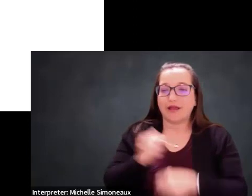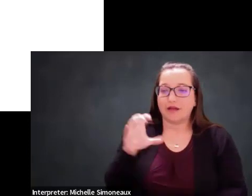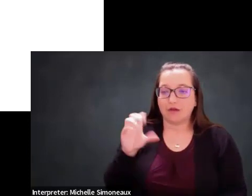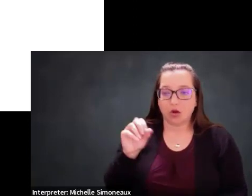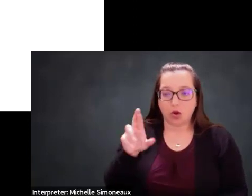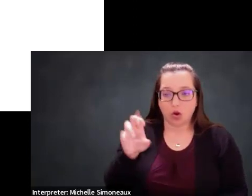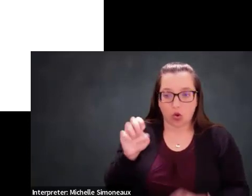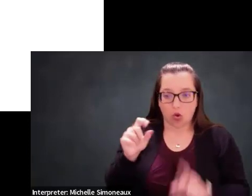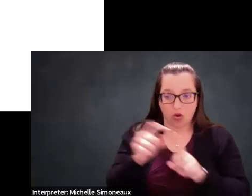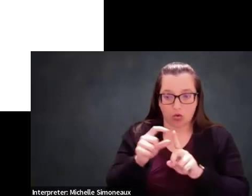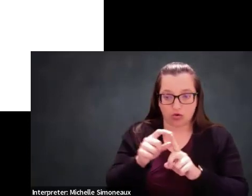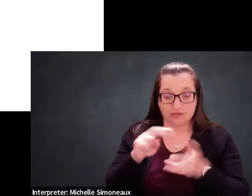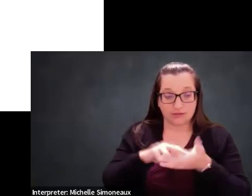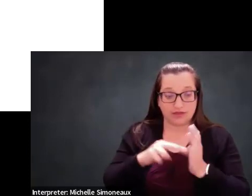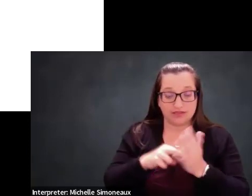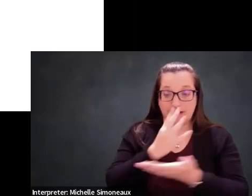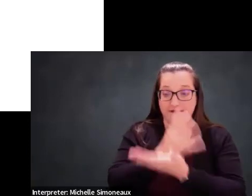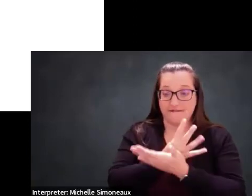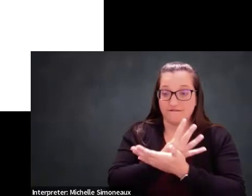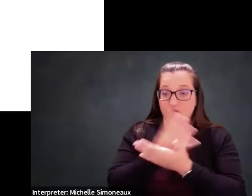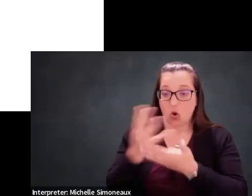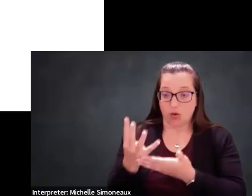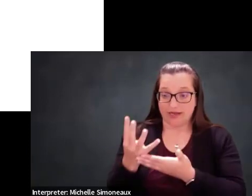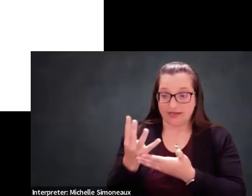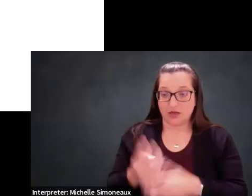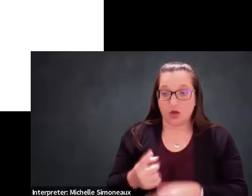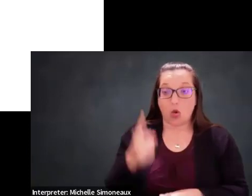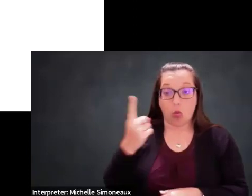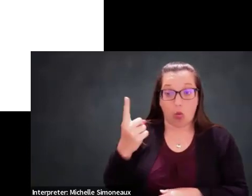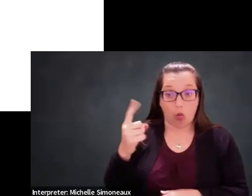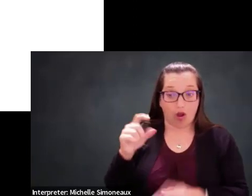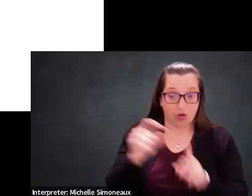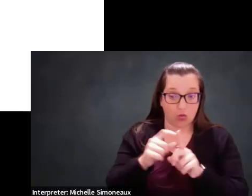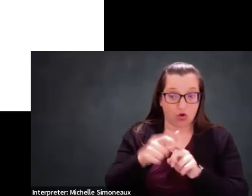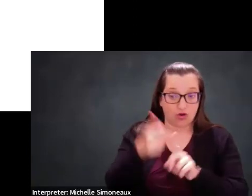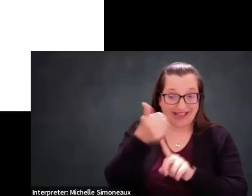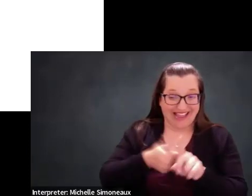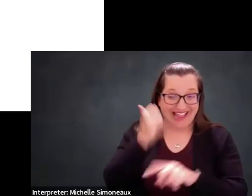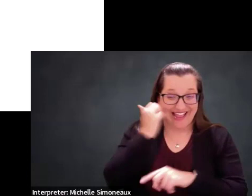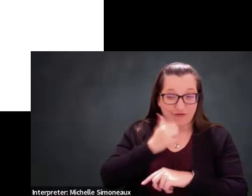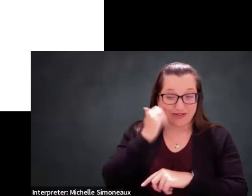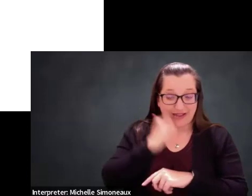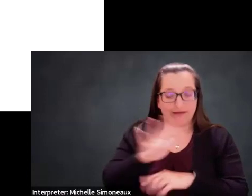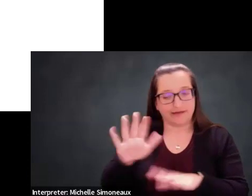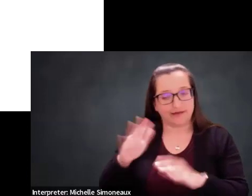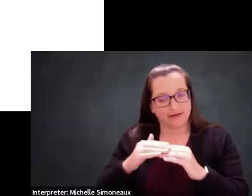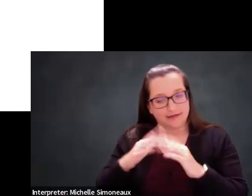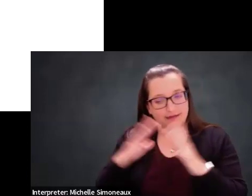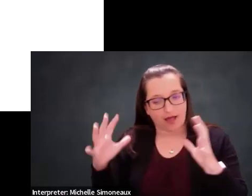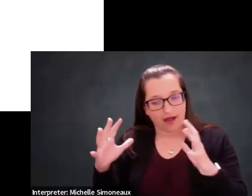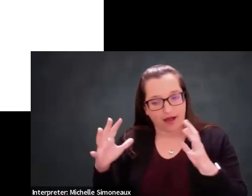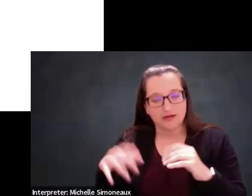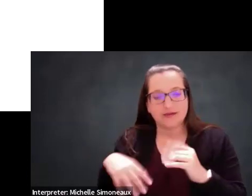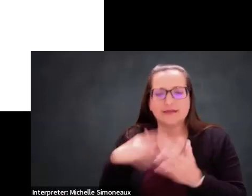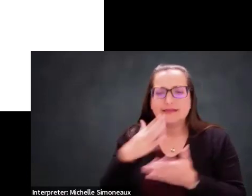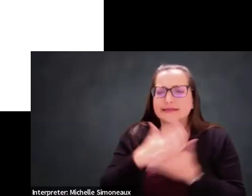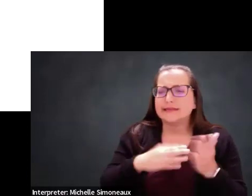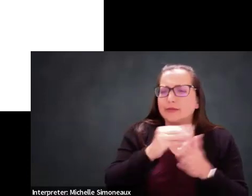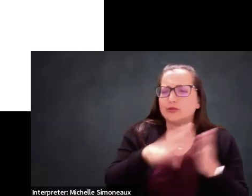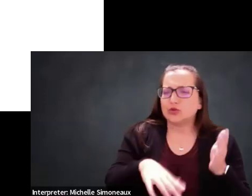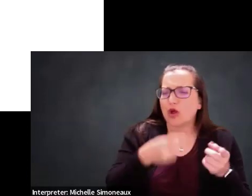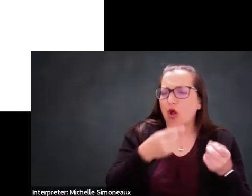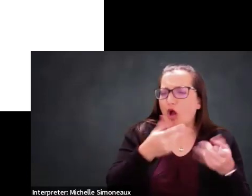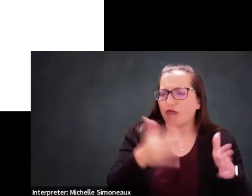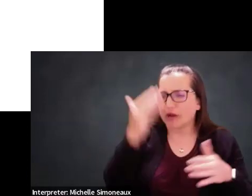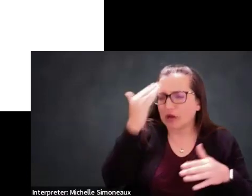it's four weeks, one core word a day. So that is a lot, but you don't have to use all of them. Sometimes they, the students already have knowledge and maybe it's not pertinent